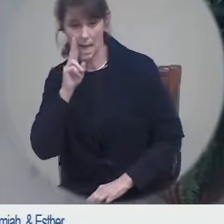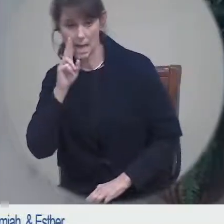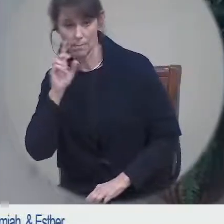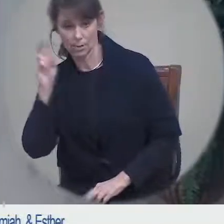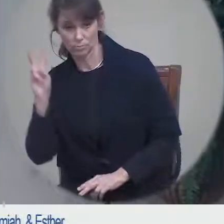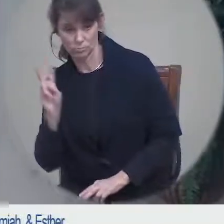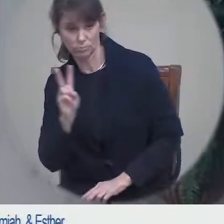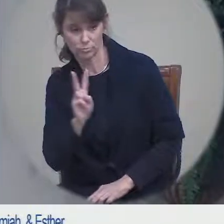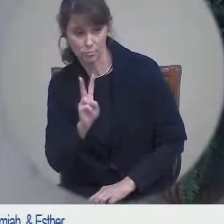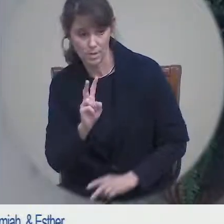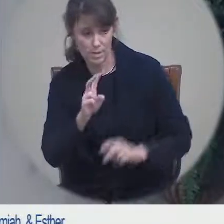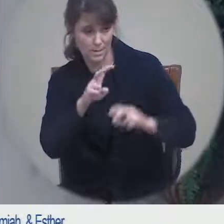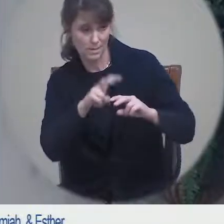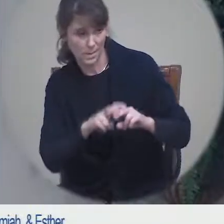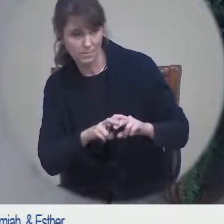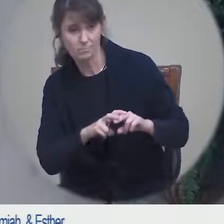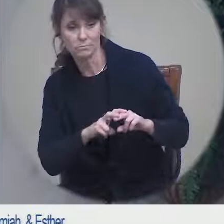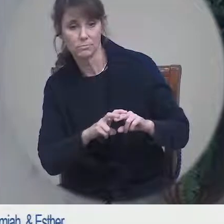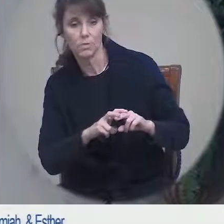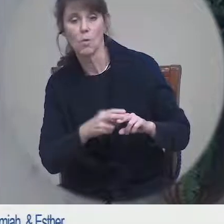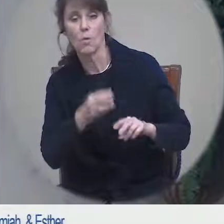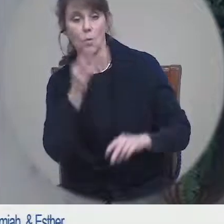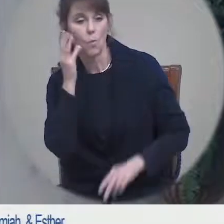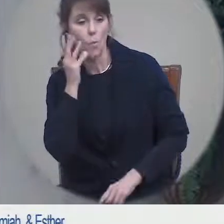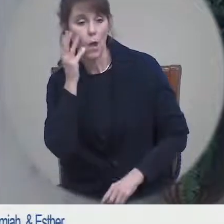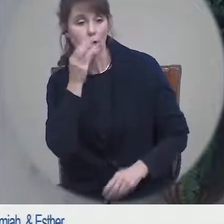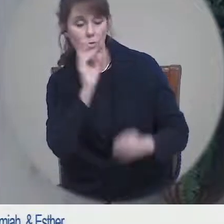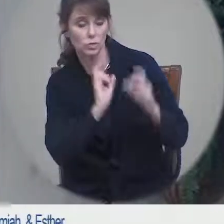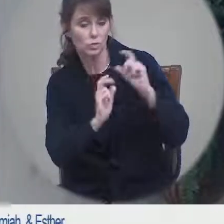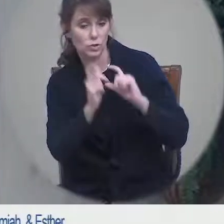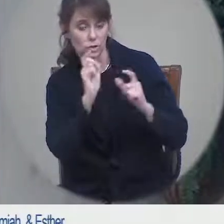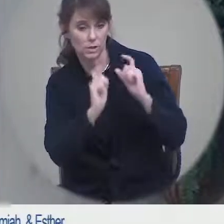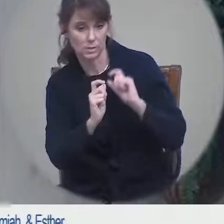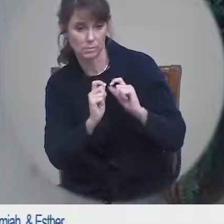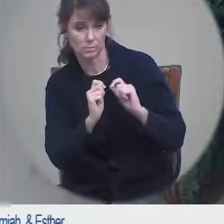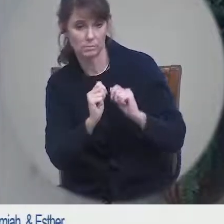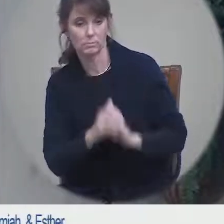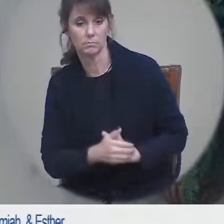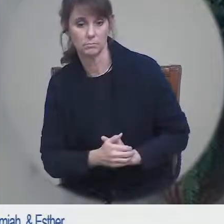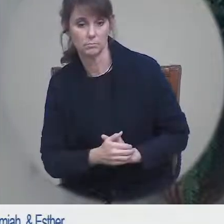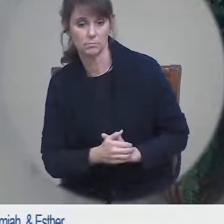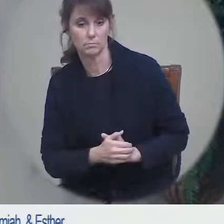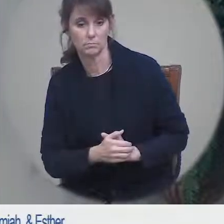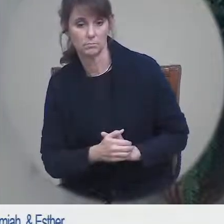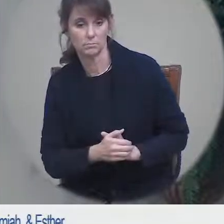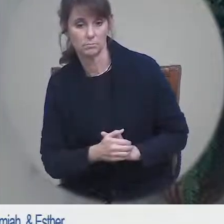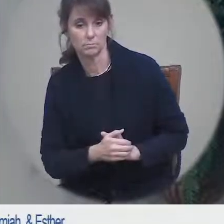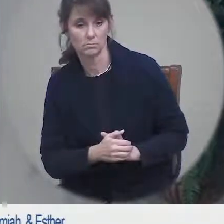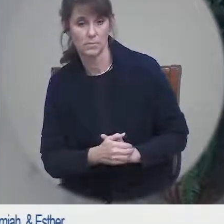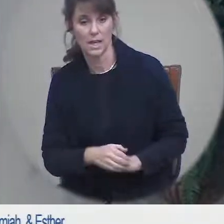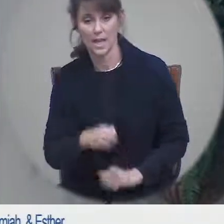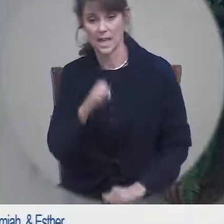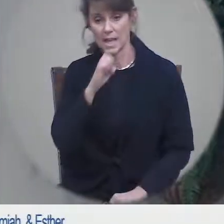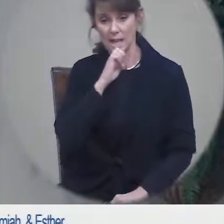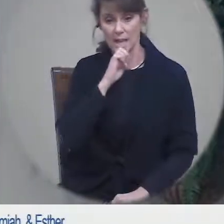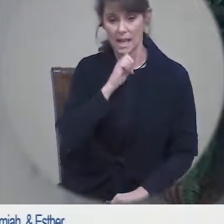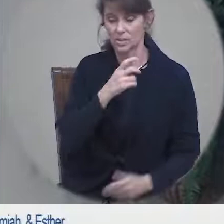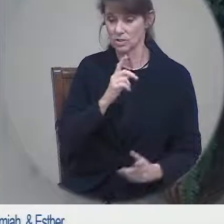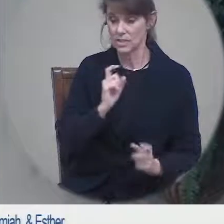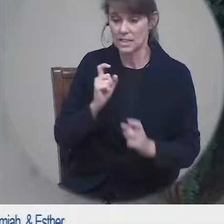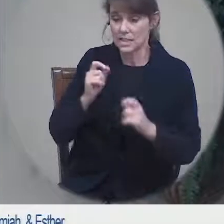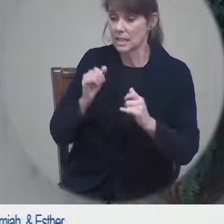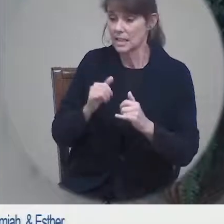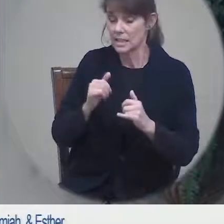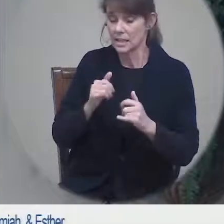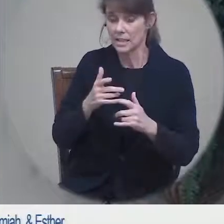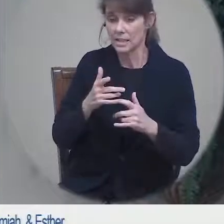the second day that the king made a request to Esther and just said, "What can I give you?" And again, he repeats that refrain, even up